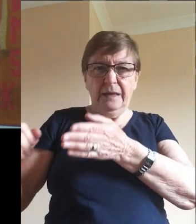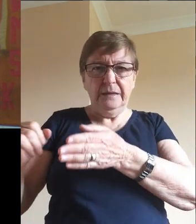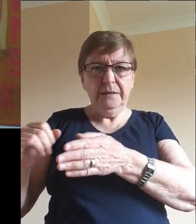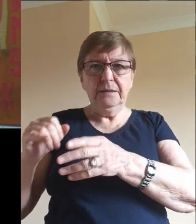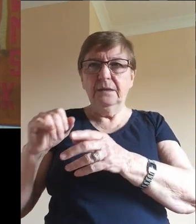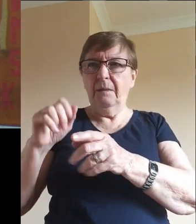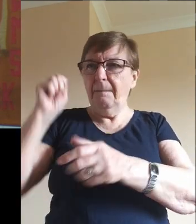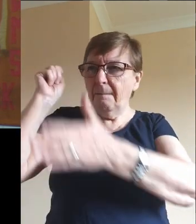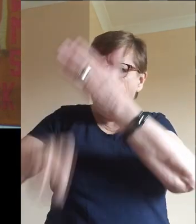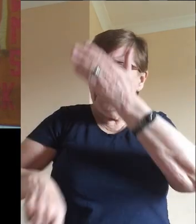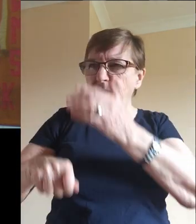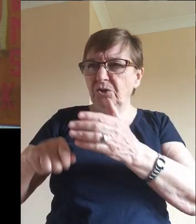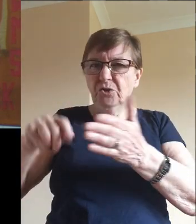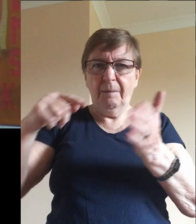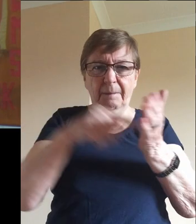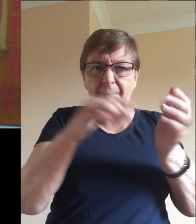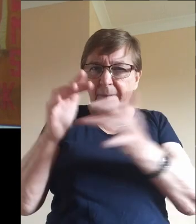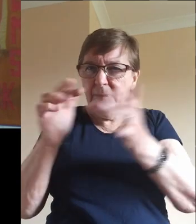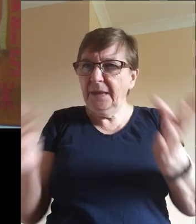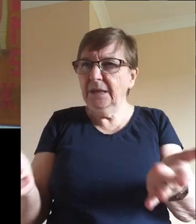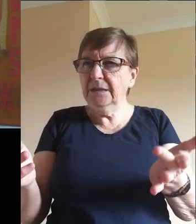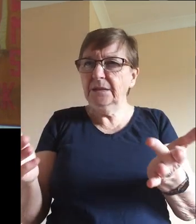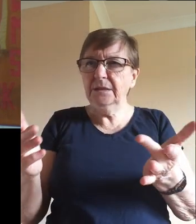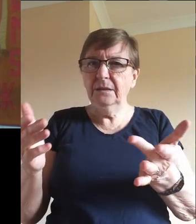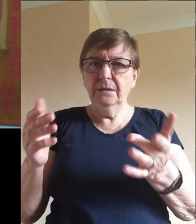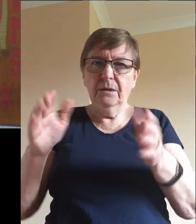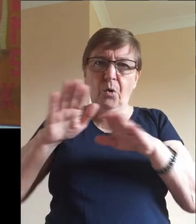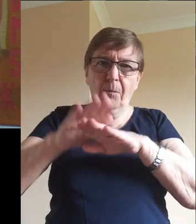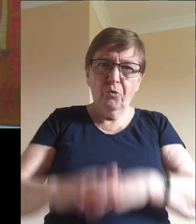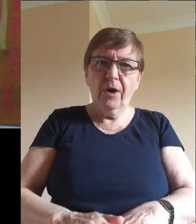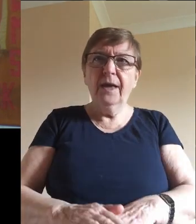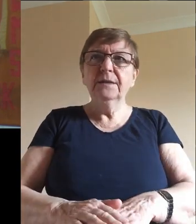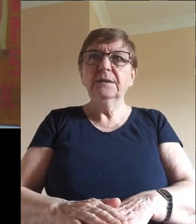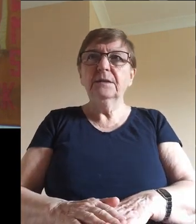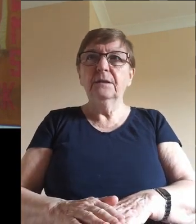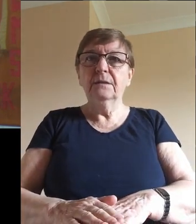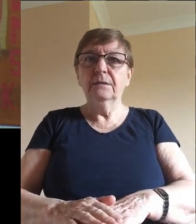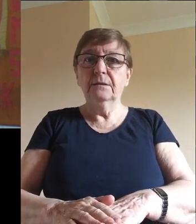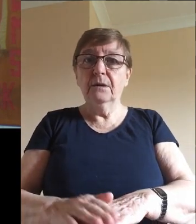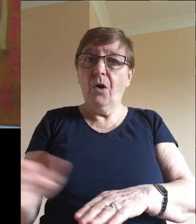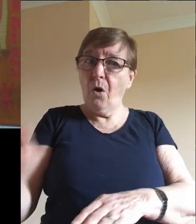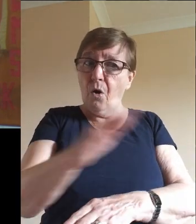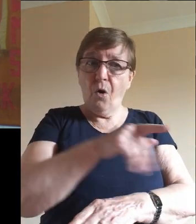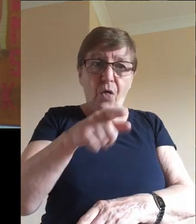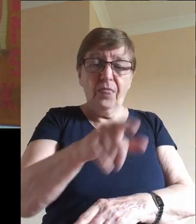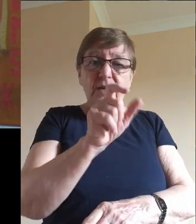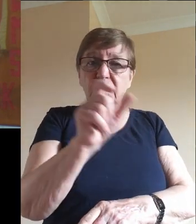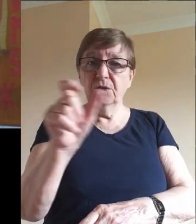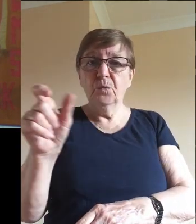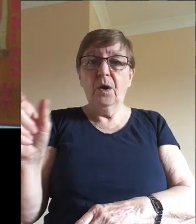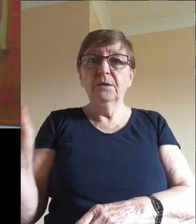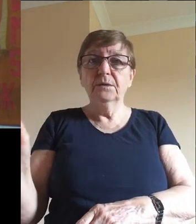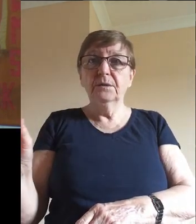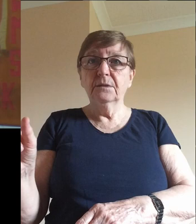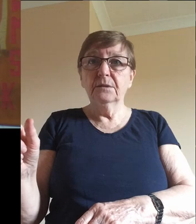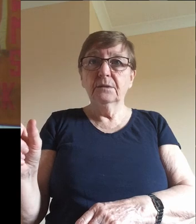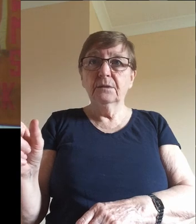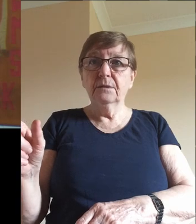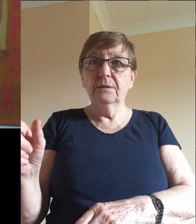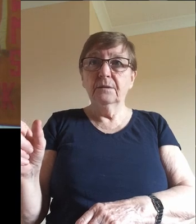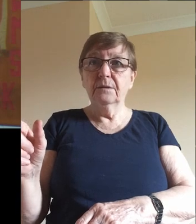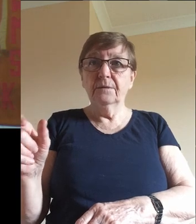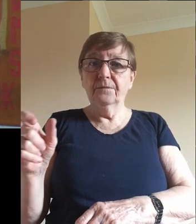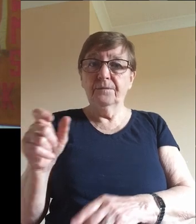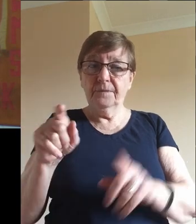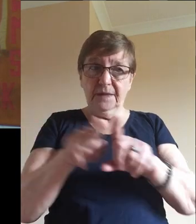punished, pierced, crushed, wounded, oppressed. And incidentally, all of these words are said of the servant and in